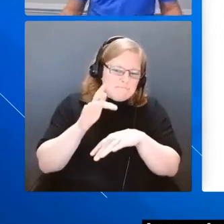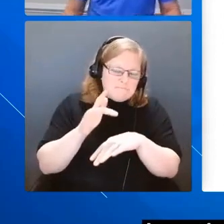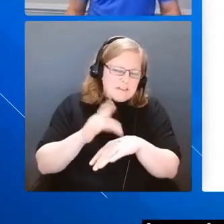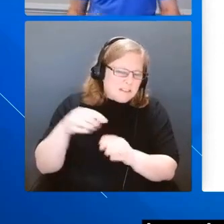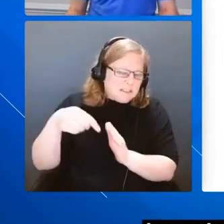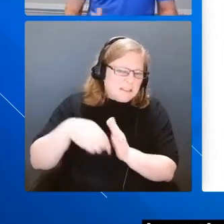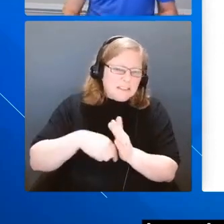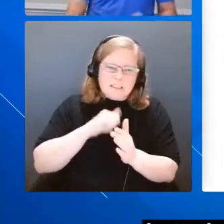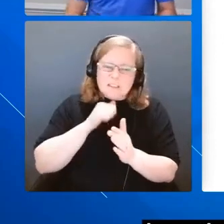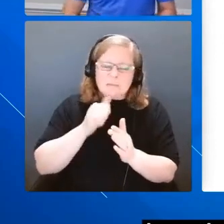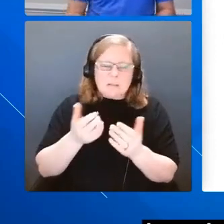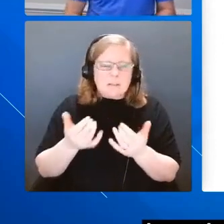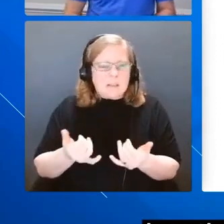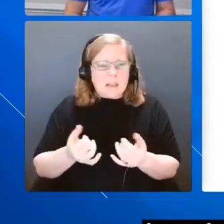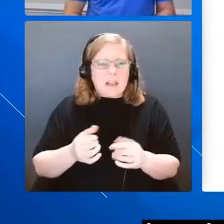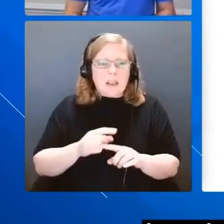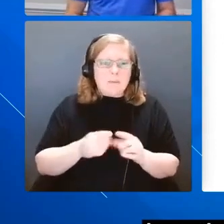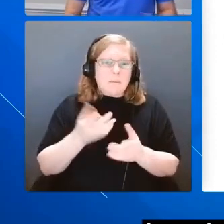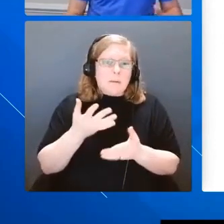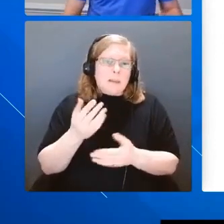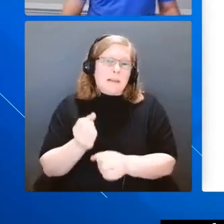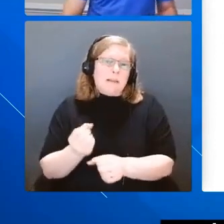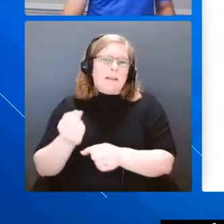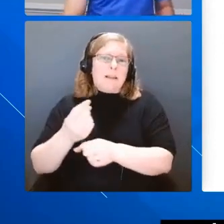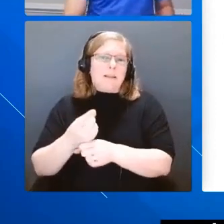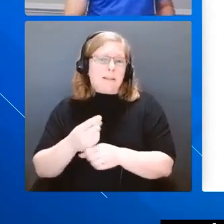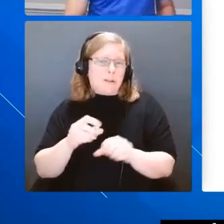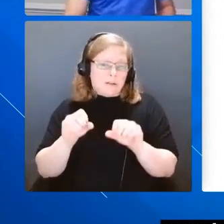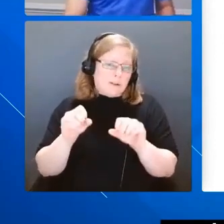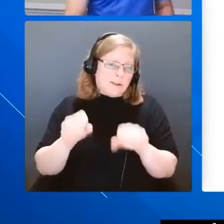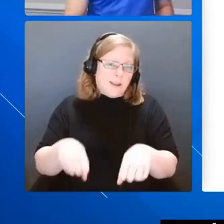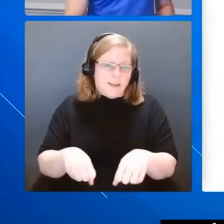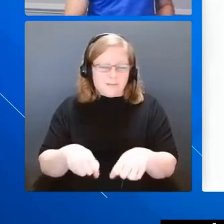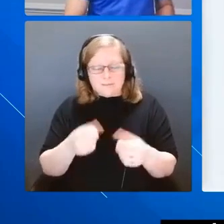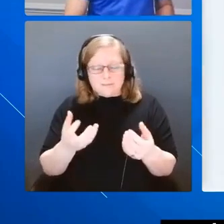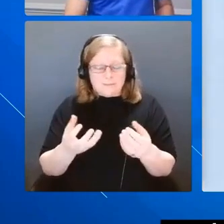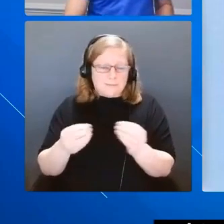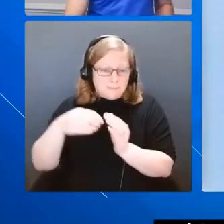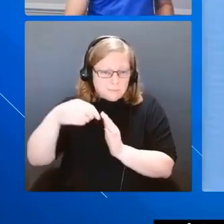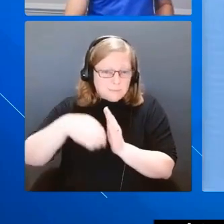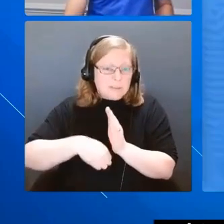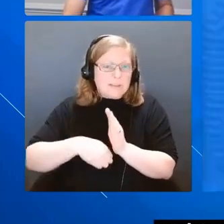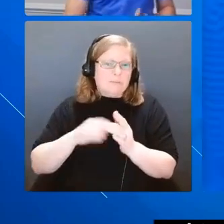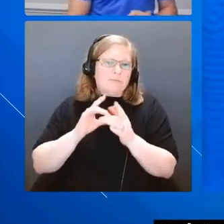maybe you know, a year from now I can have another one of these and kind of give you an update.